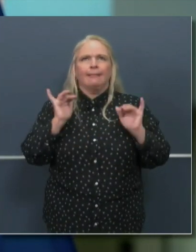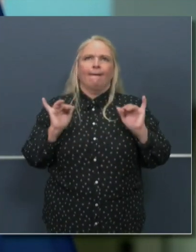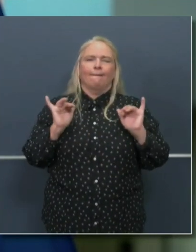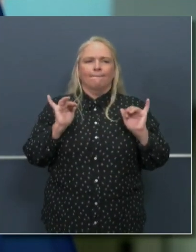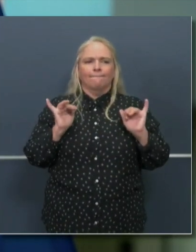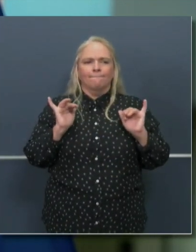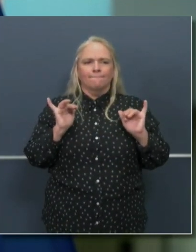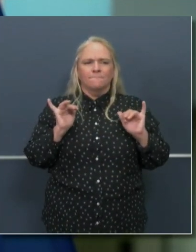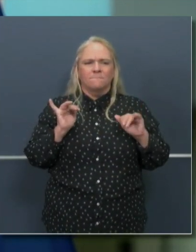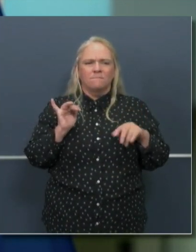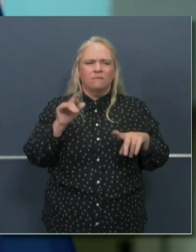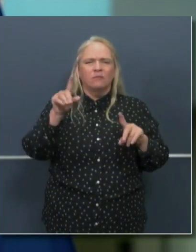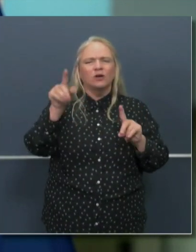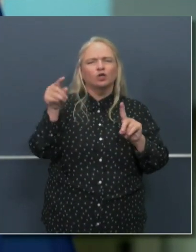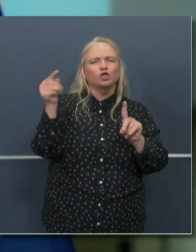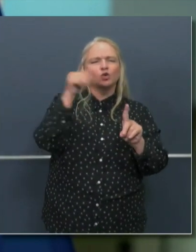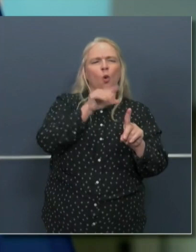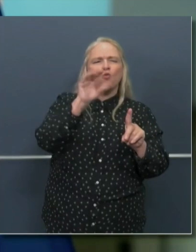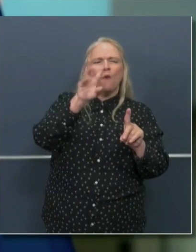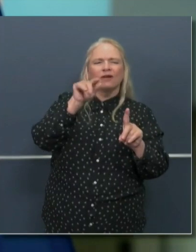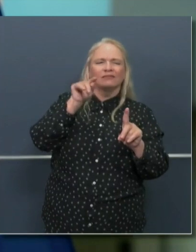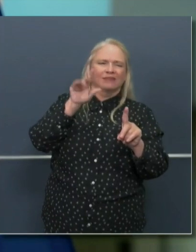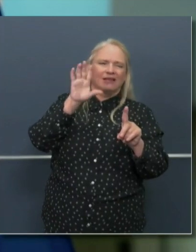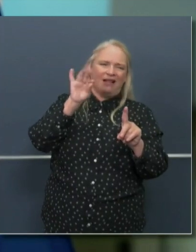site, covid19.ca.gov,